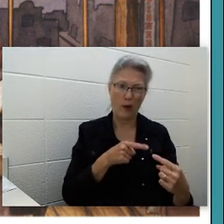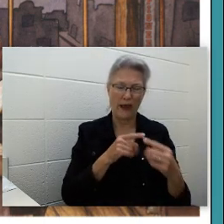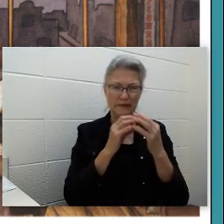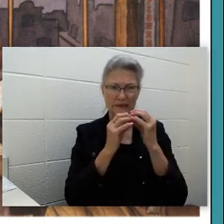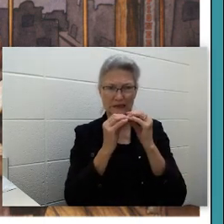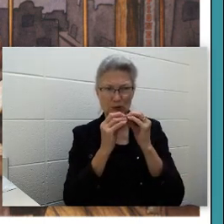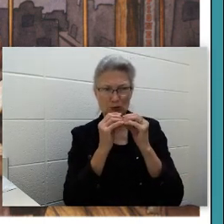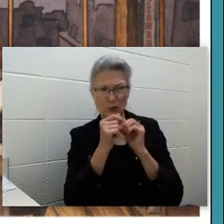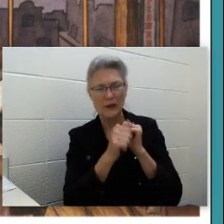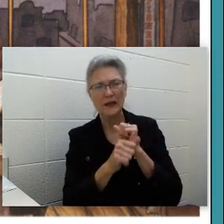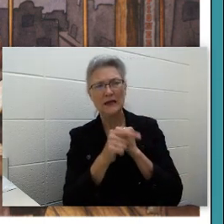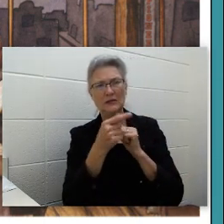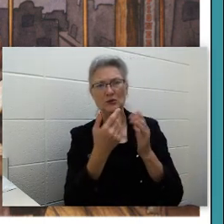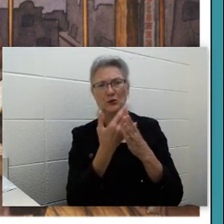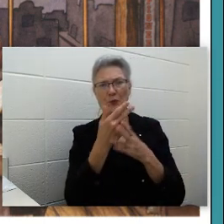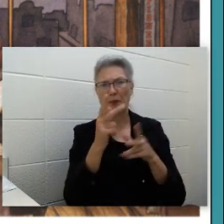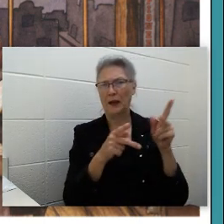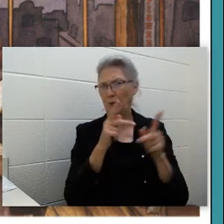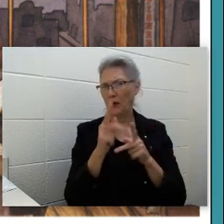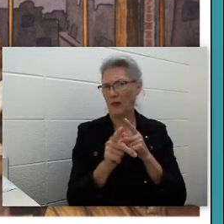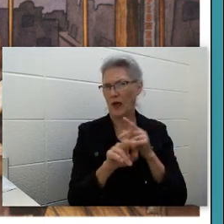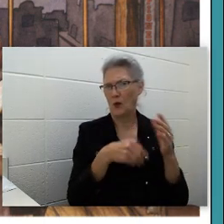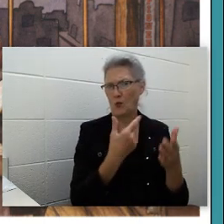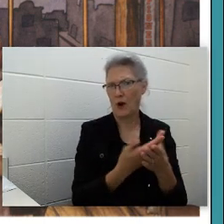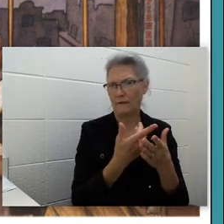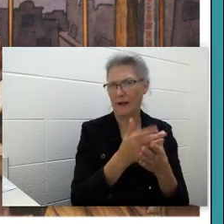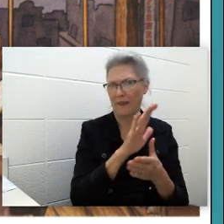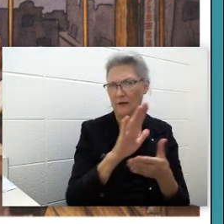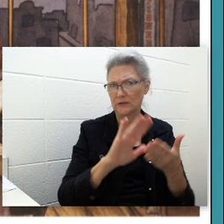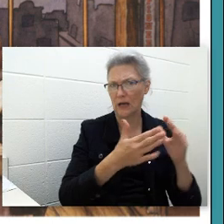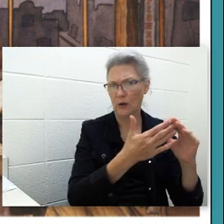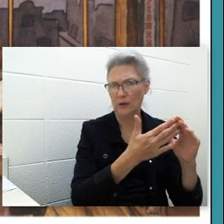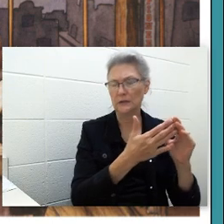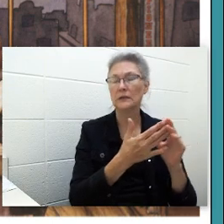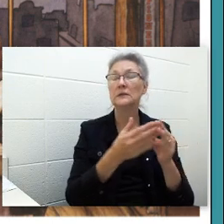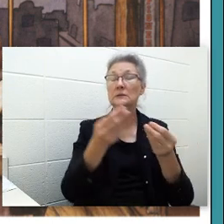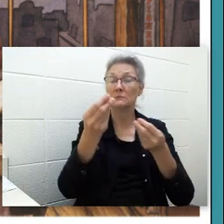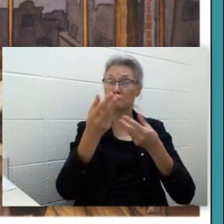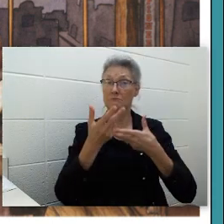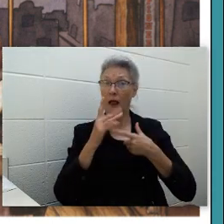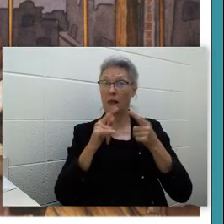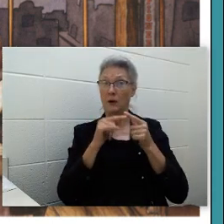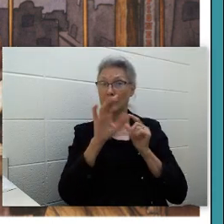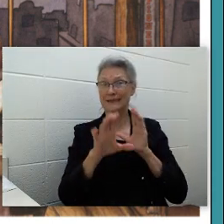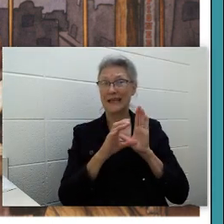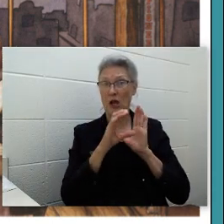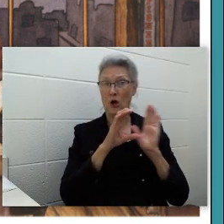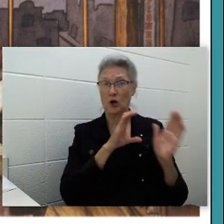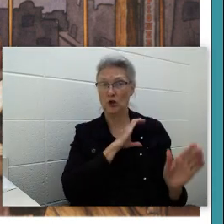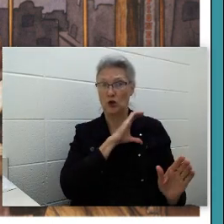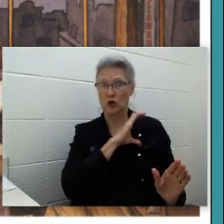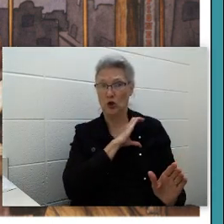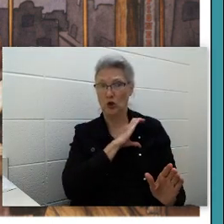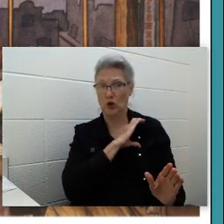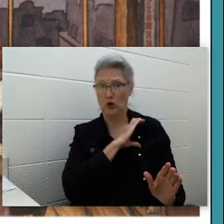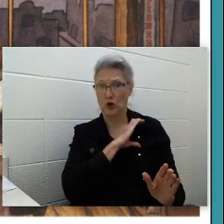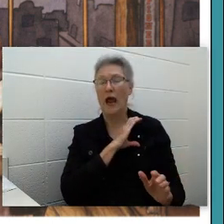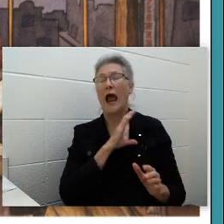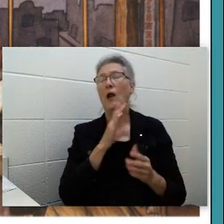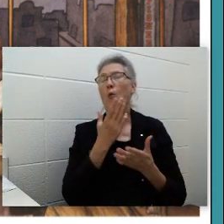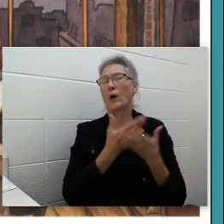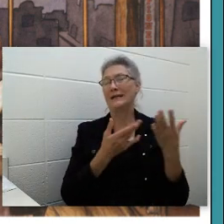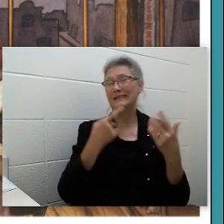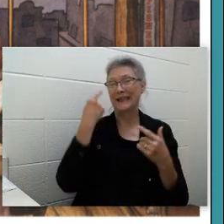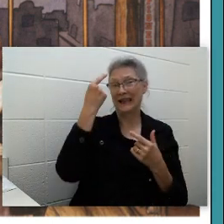came to town. This tells me a lot about his character, and it tells me a lot about what he's thinking. Also, a little